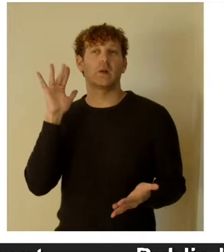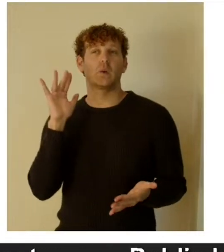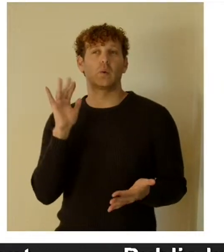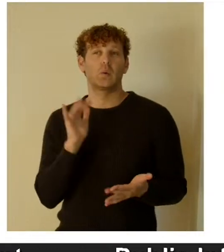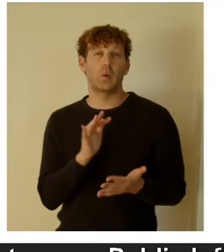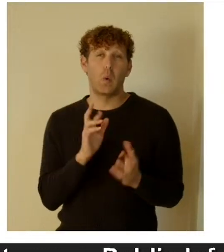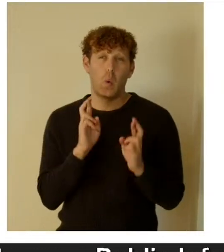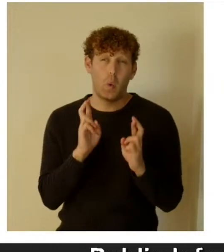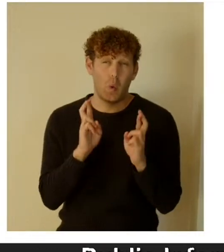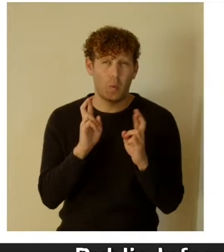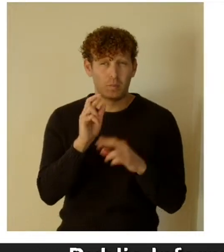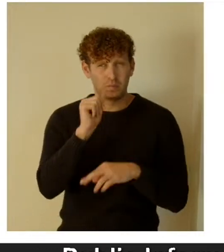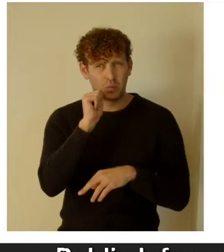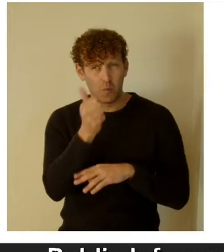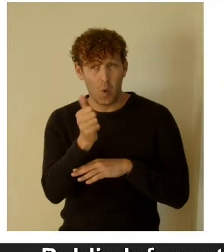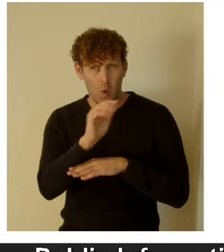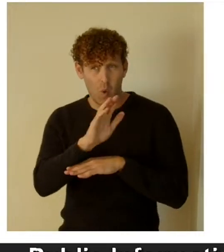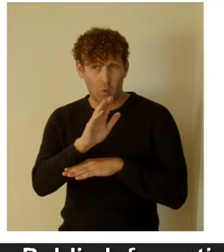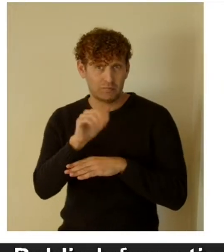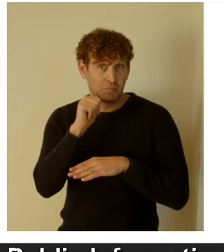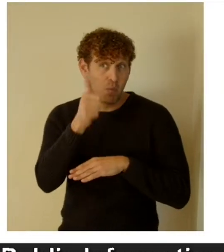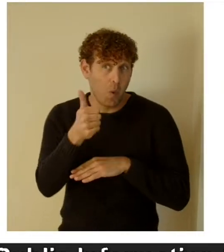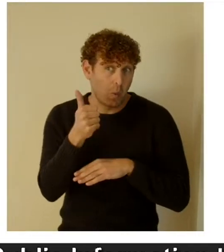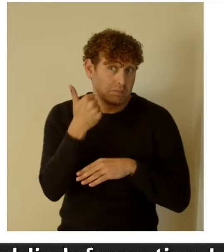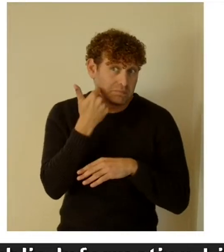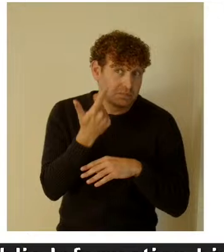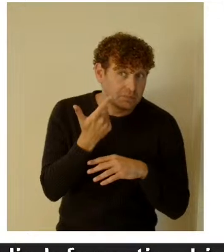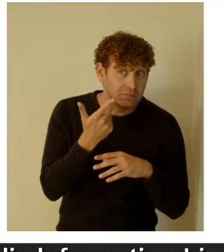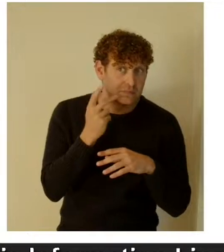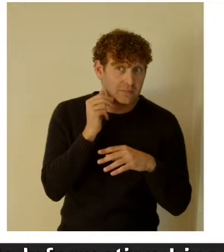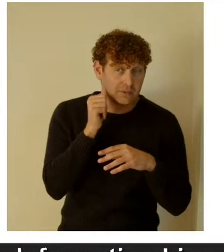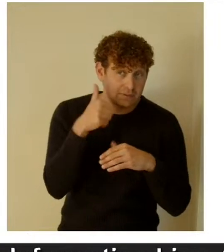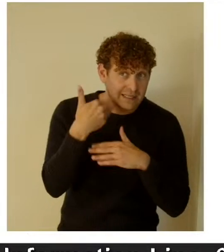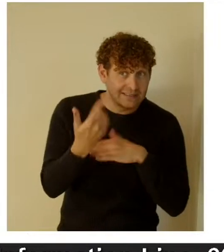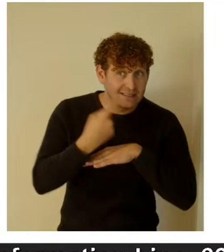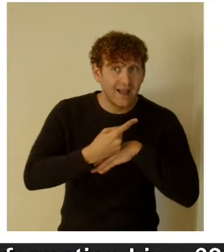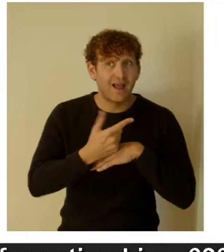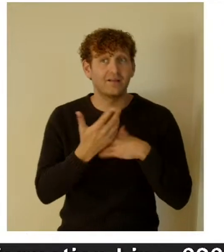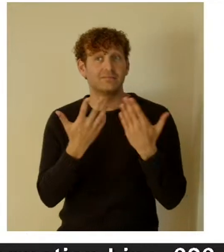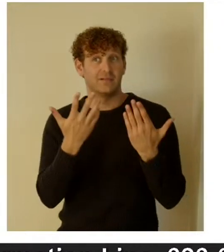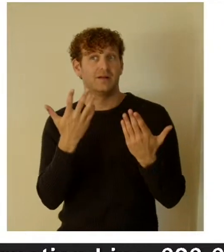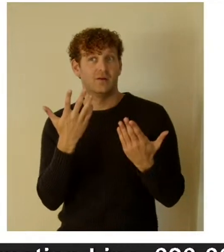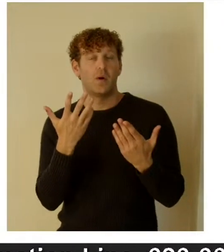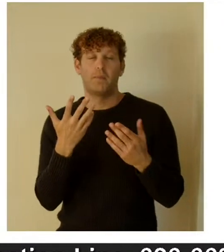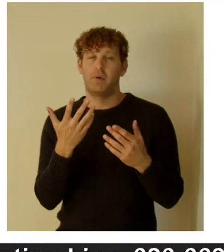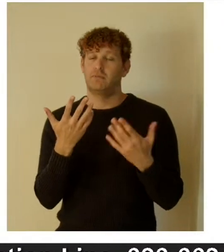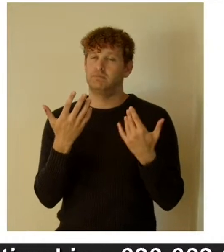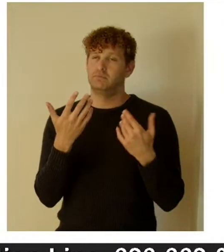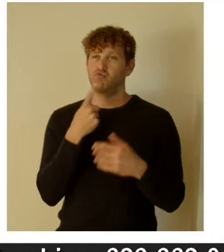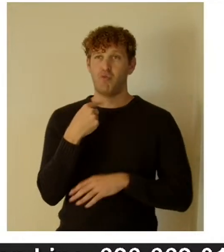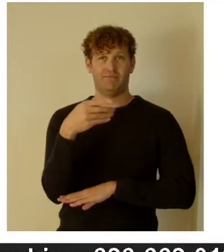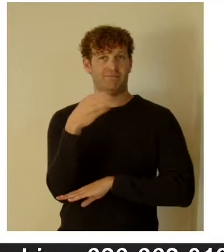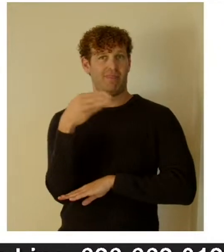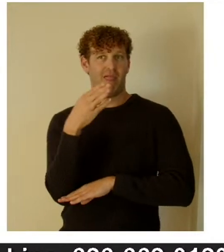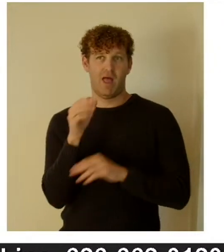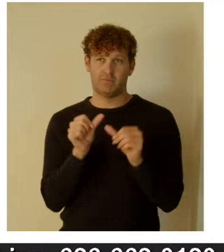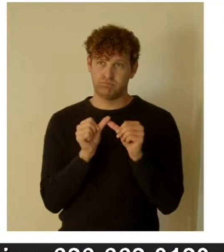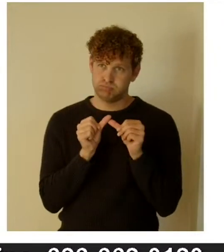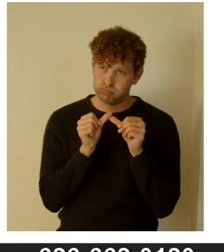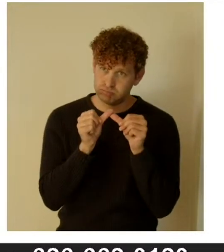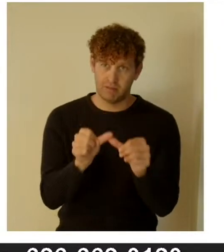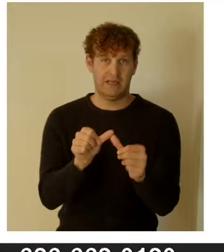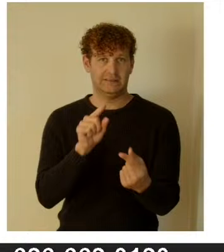the following day, although the potential for red flag conditions continue through Wednesday. Beyond Wednesday, there is very